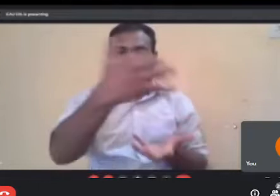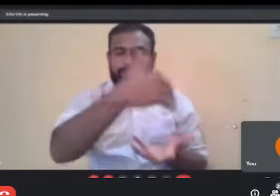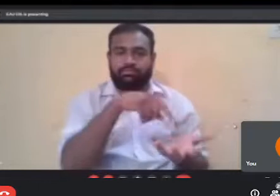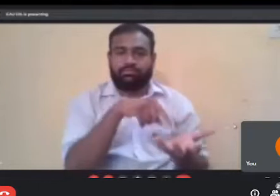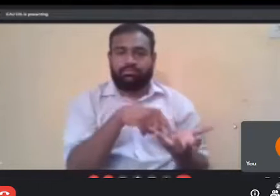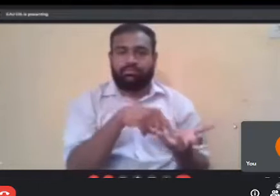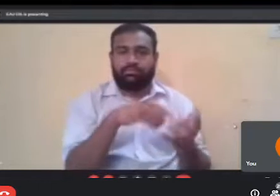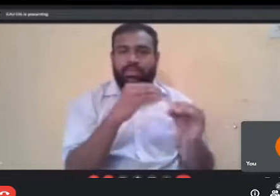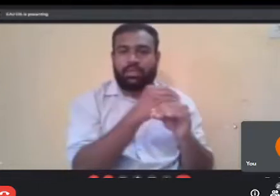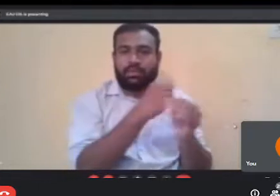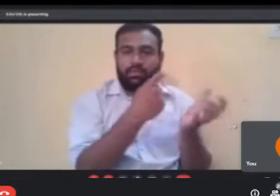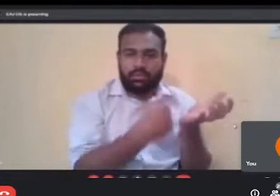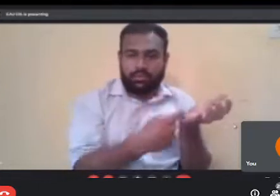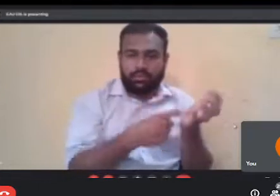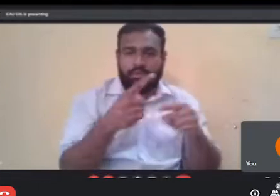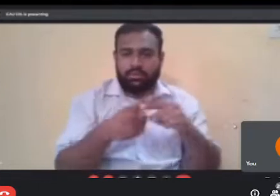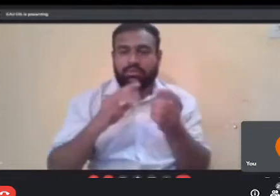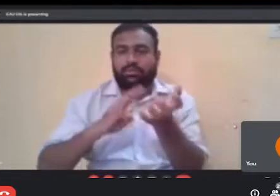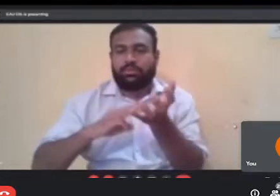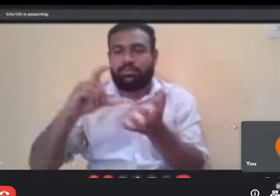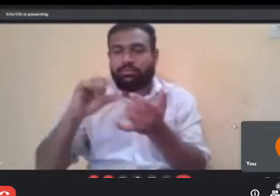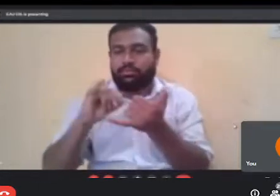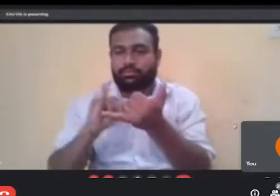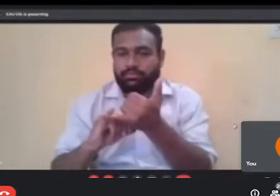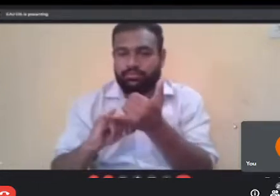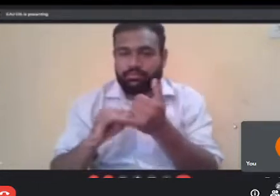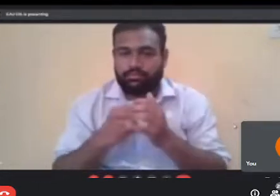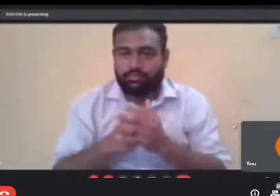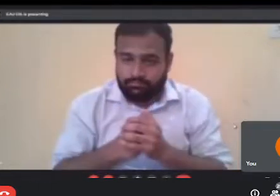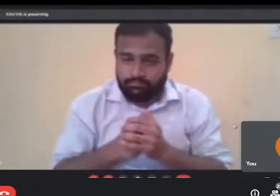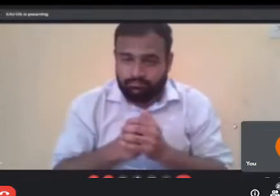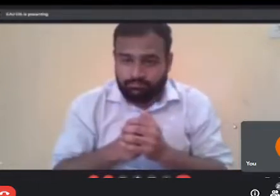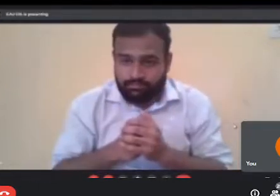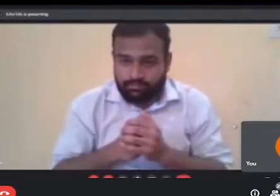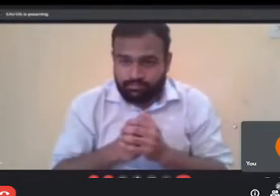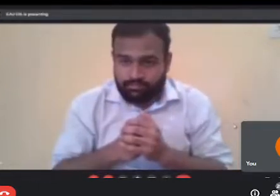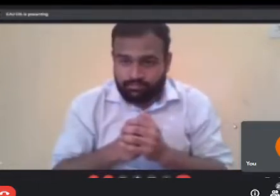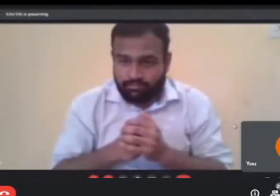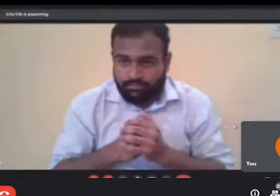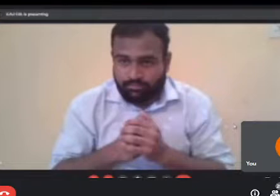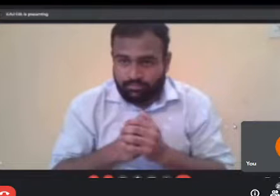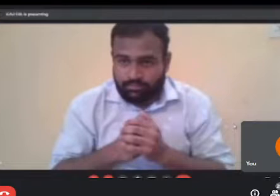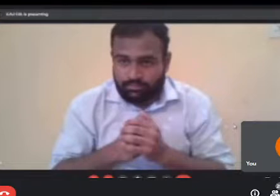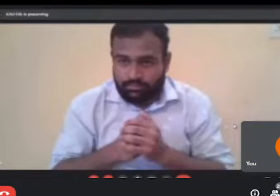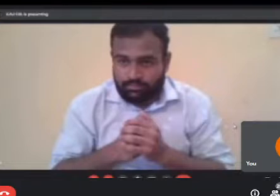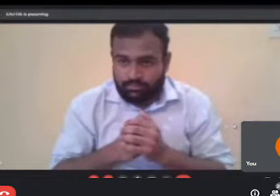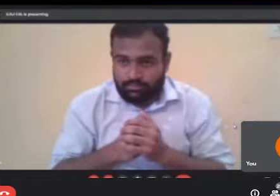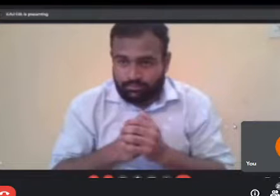collect, that is all about MCS and the multi studies.